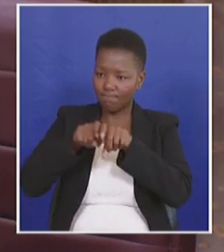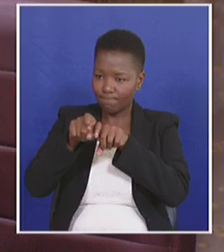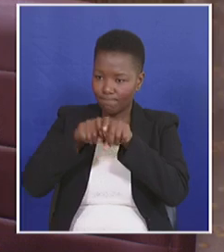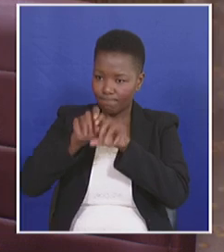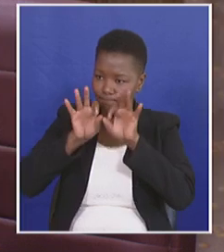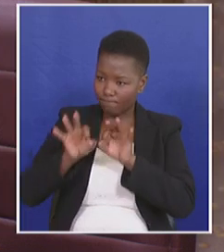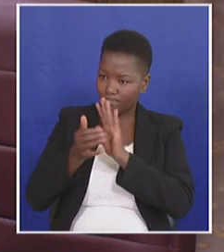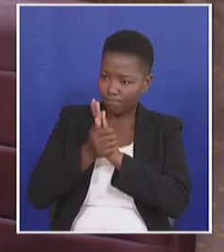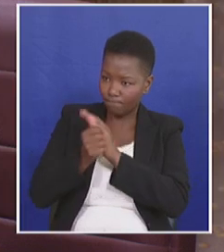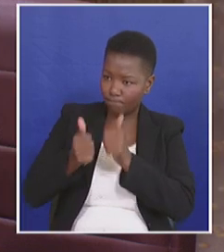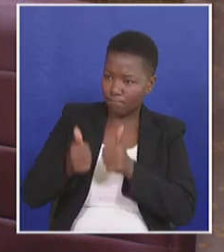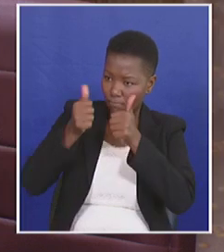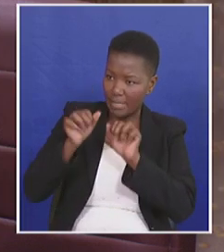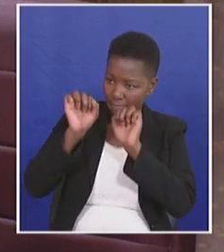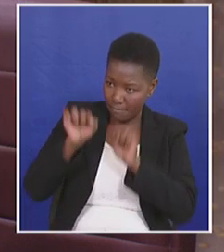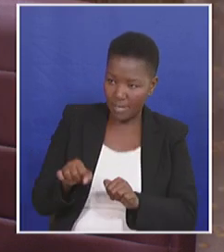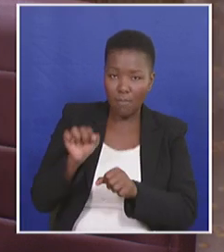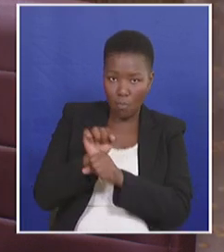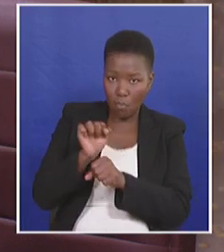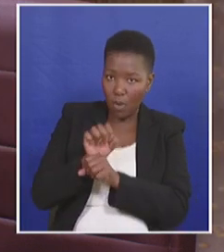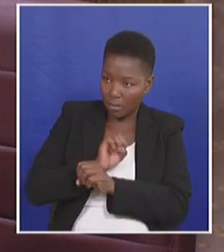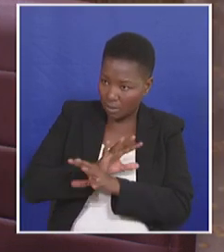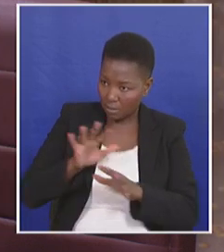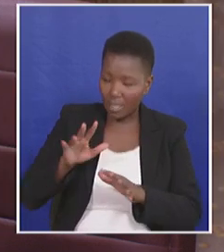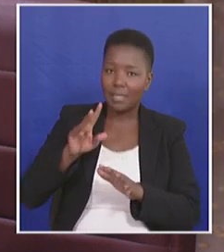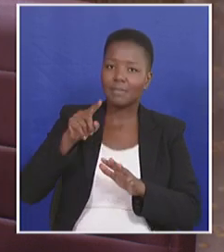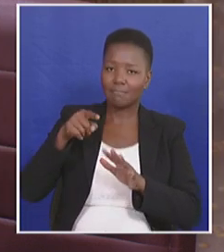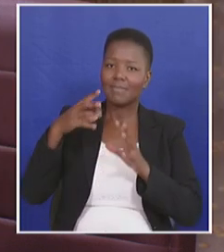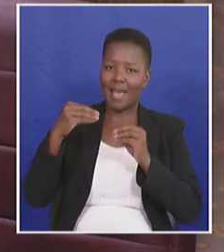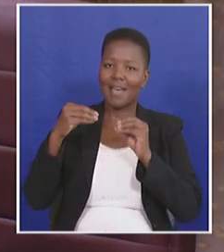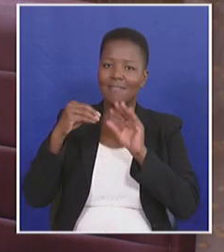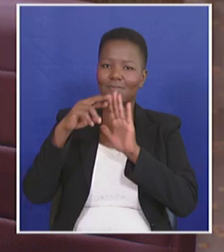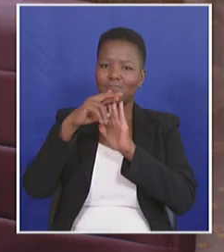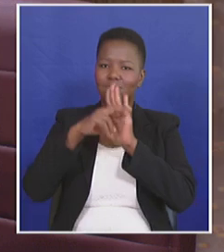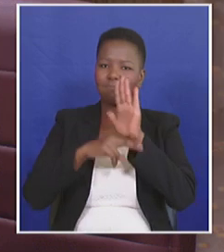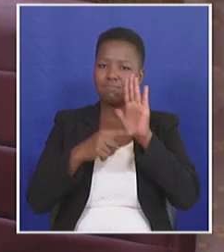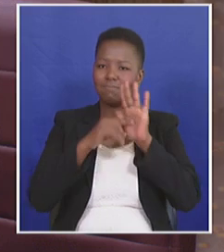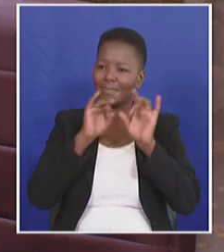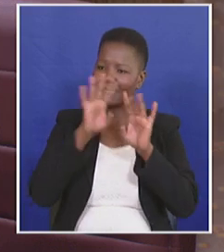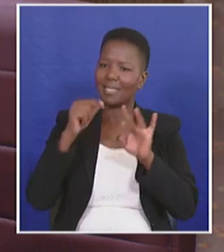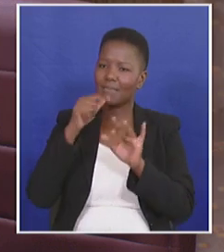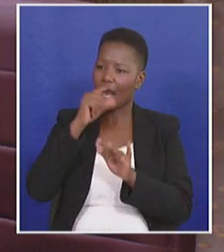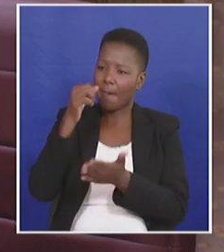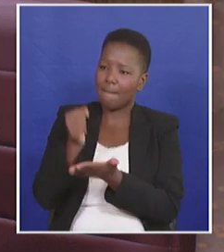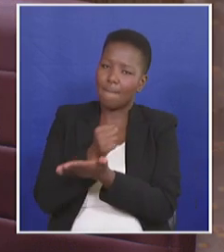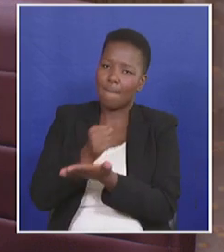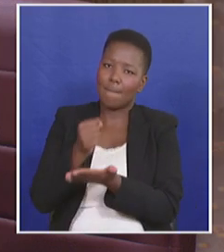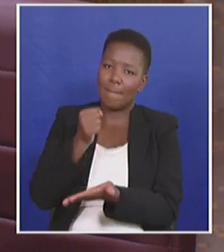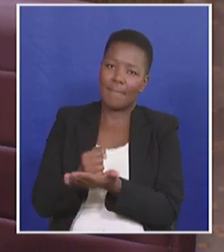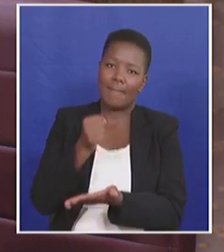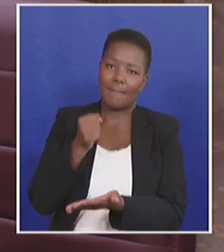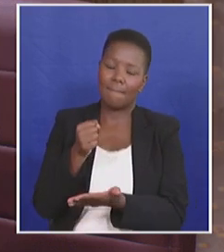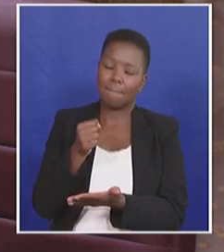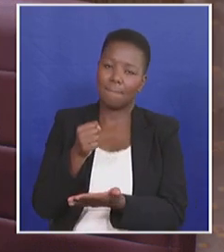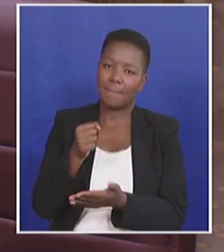for candidate legal practitioners, the minimum conditions and procedures for the registration and administration of practical vocational